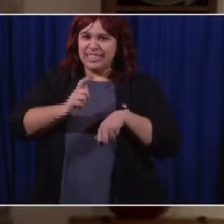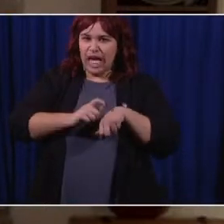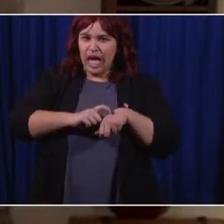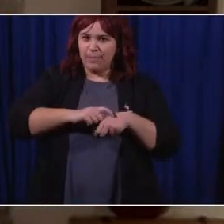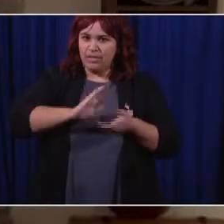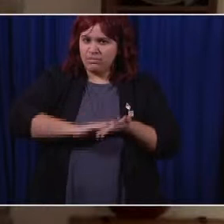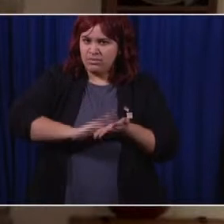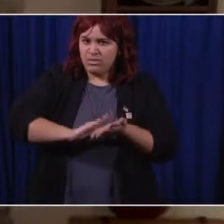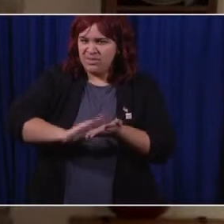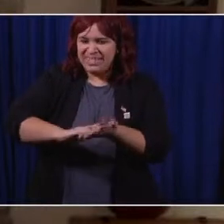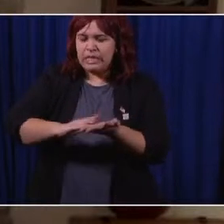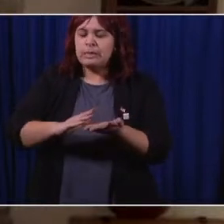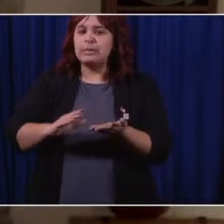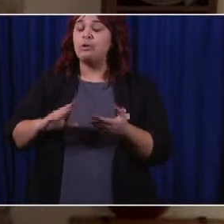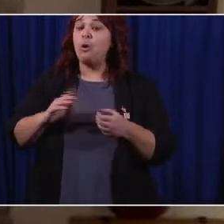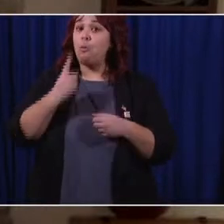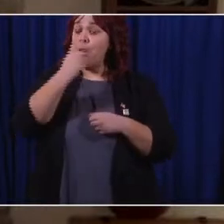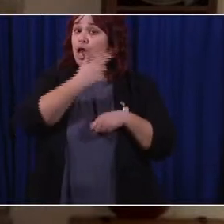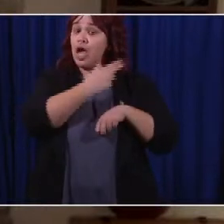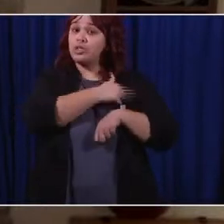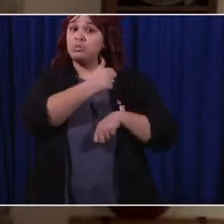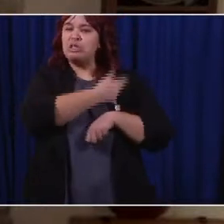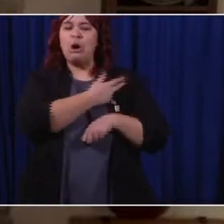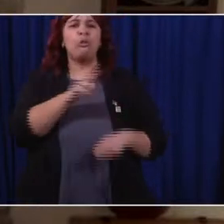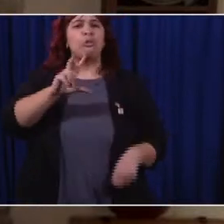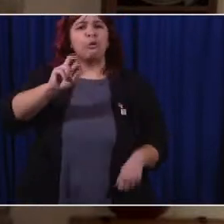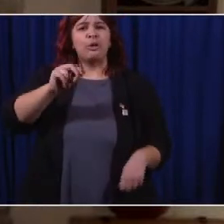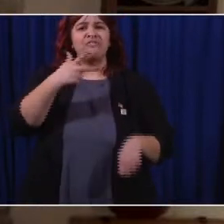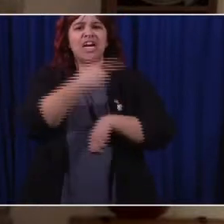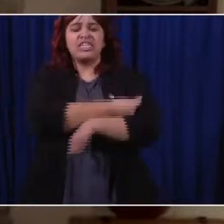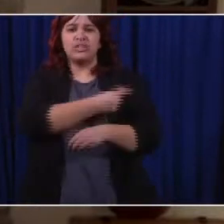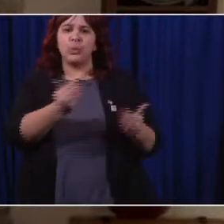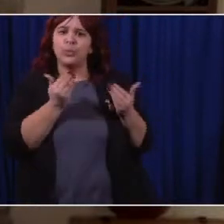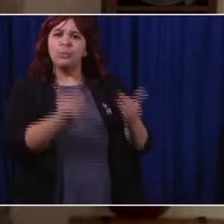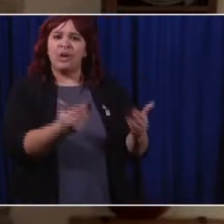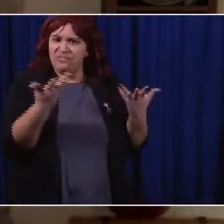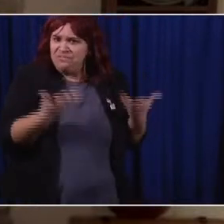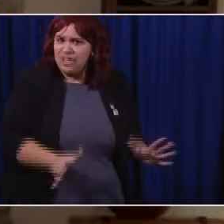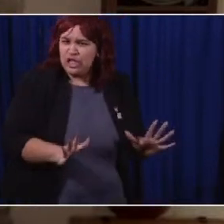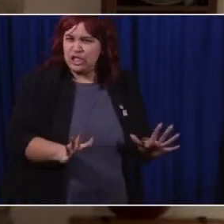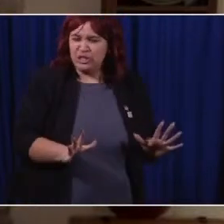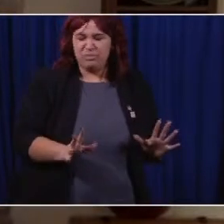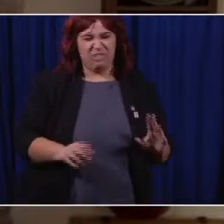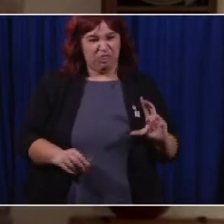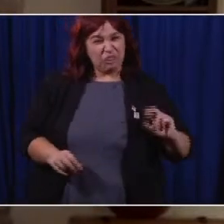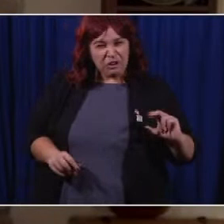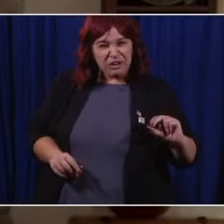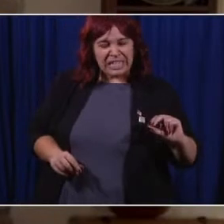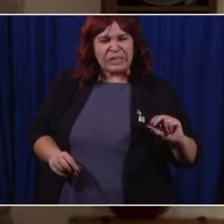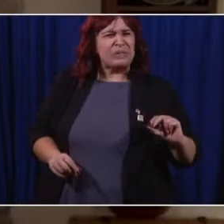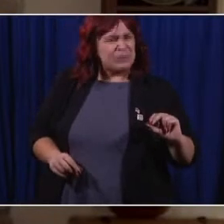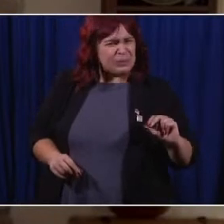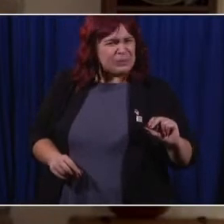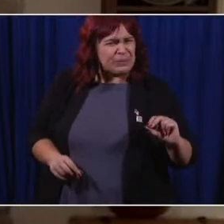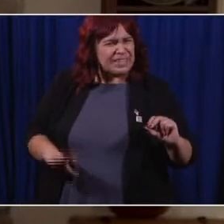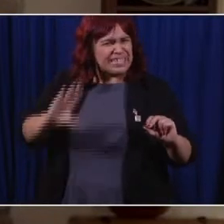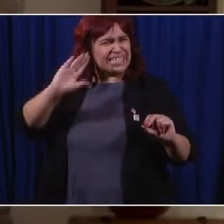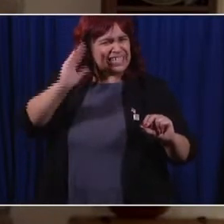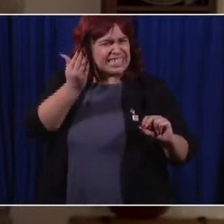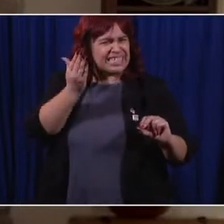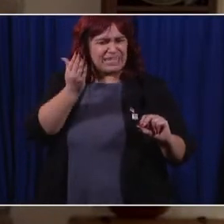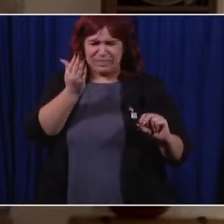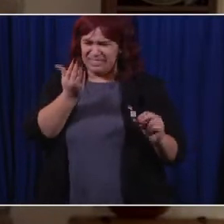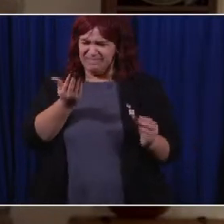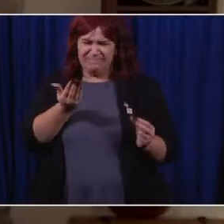at one hospital, maybe 100 at a different. To me, it sounds a little low, but I'm not sure what a typical pace of